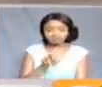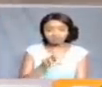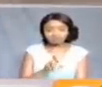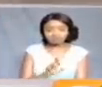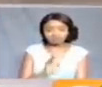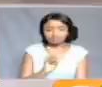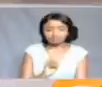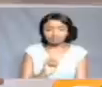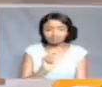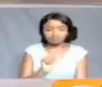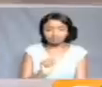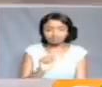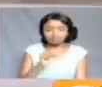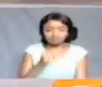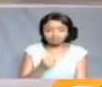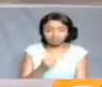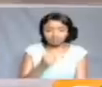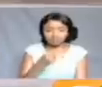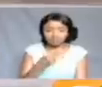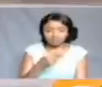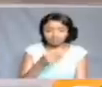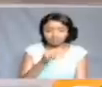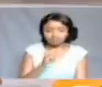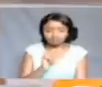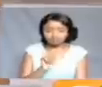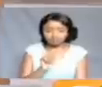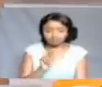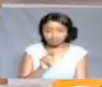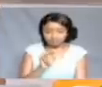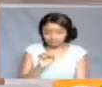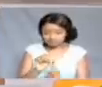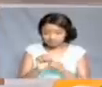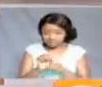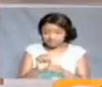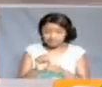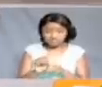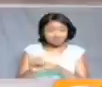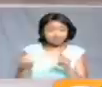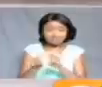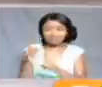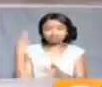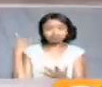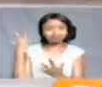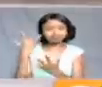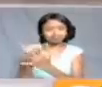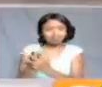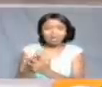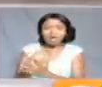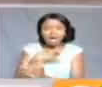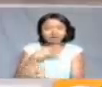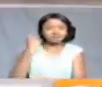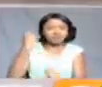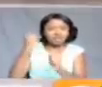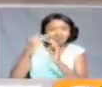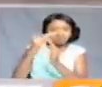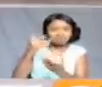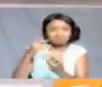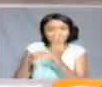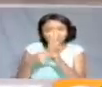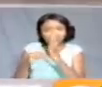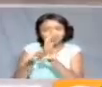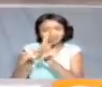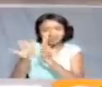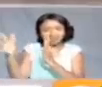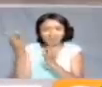it. But they've built huge empires as a result. And are you able to kind of use the fluff first to kind of attract people in, hook them